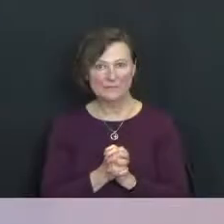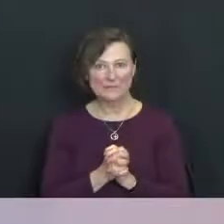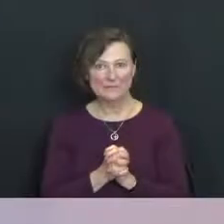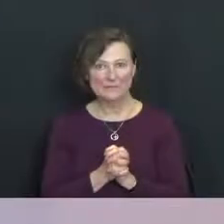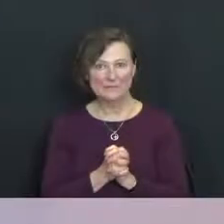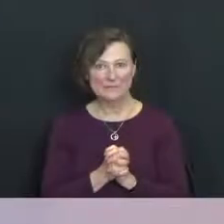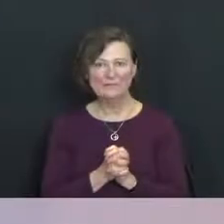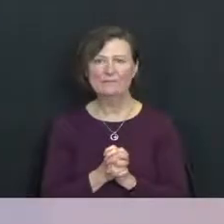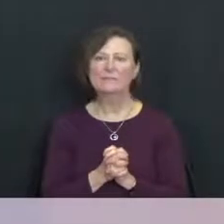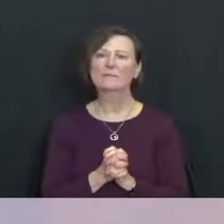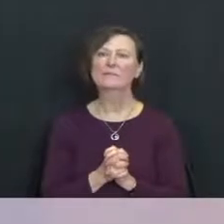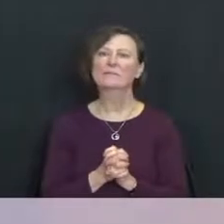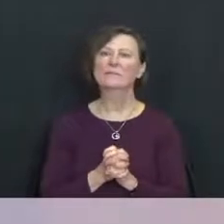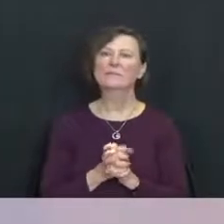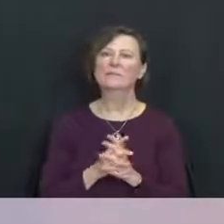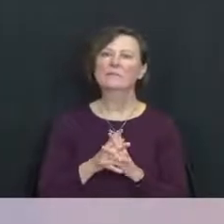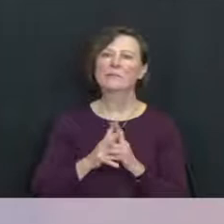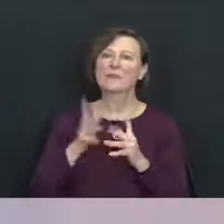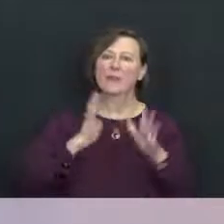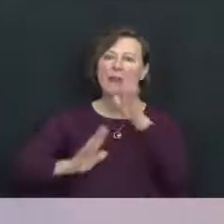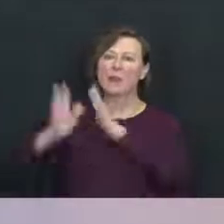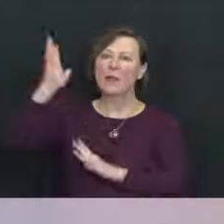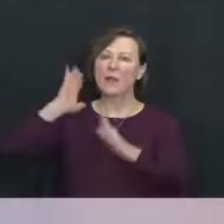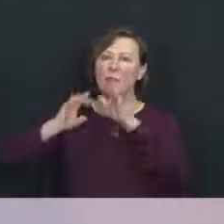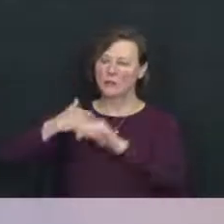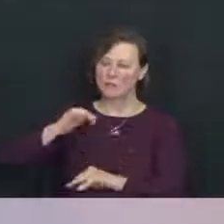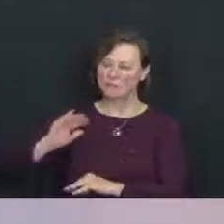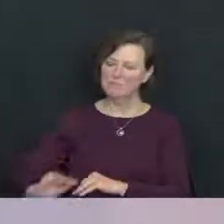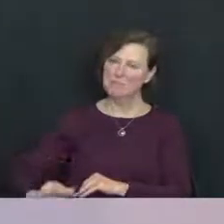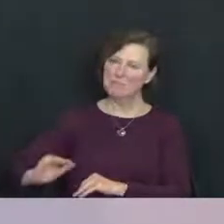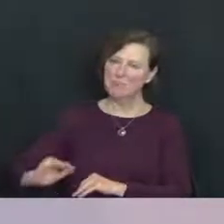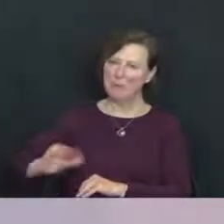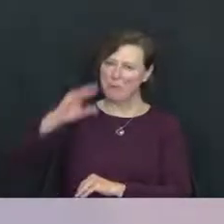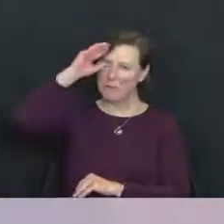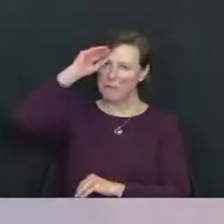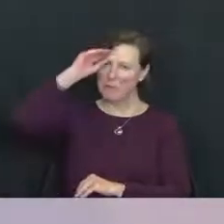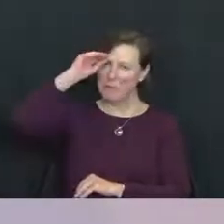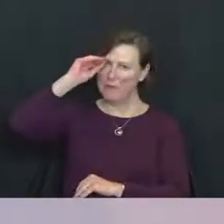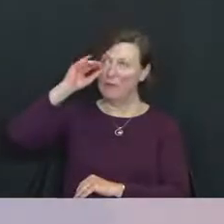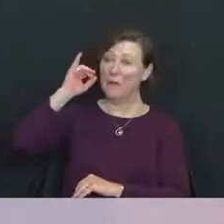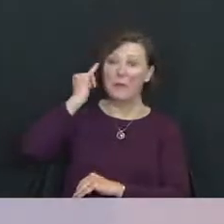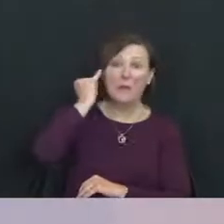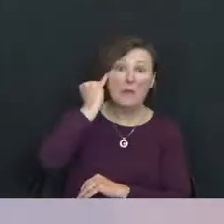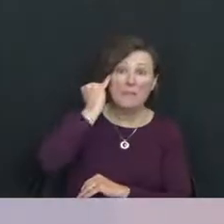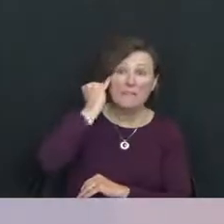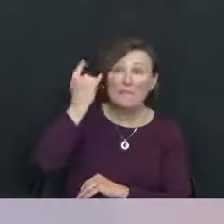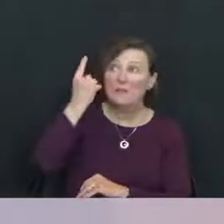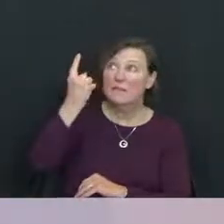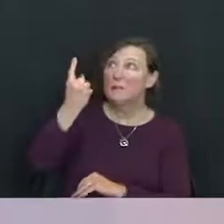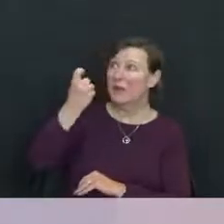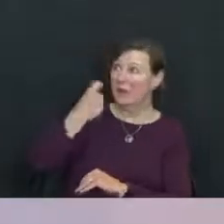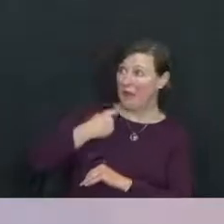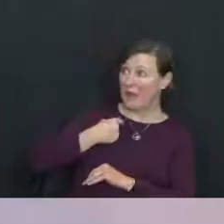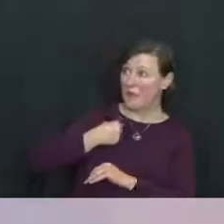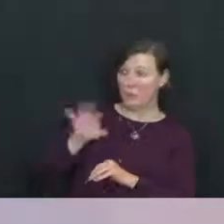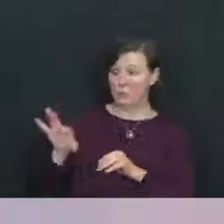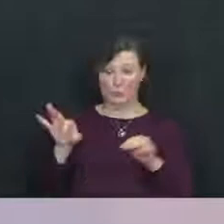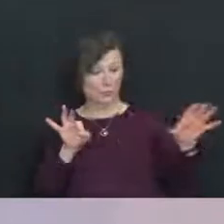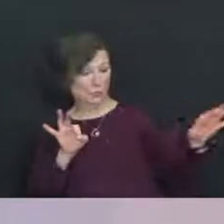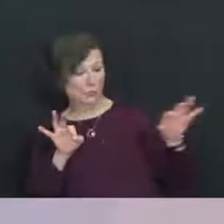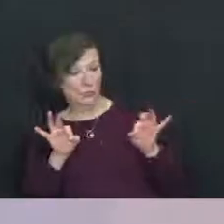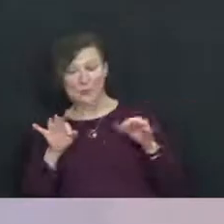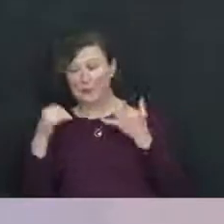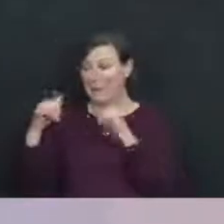When I was a lad, if I had been given the choice between playing in